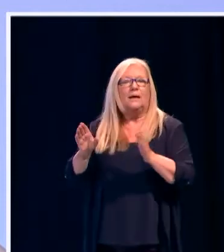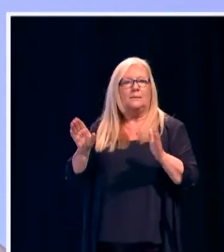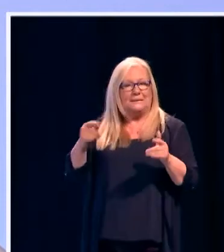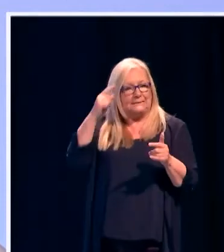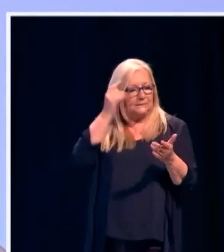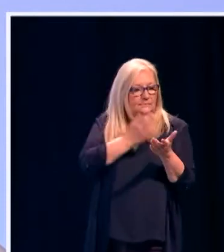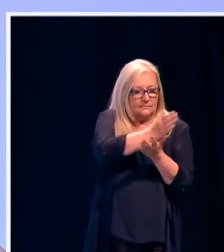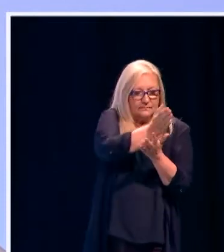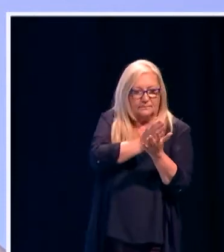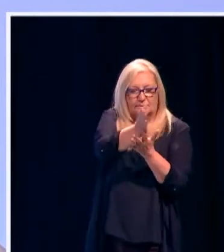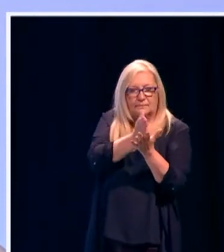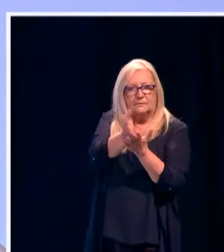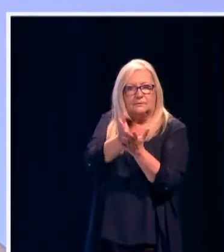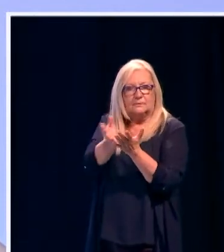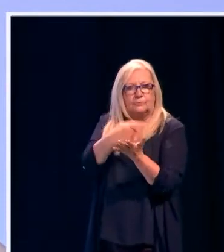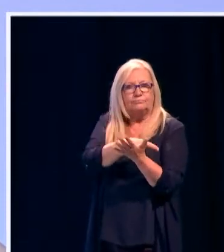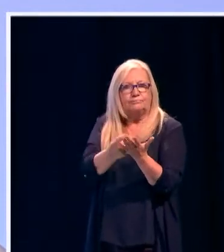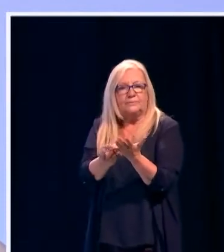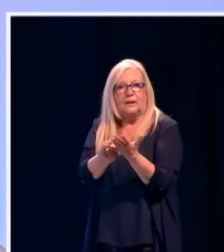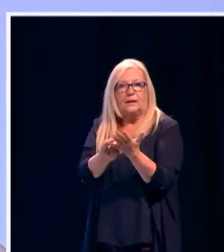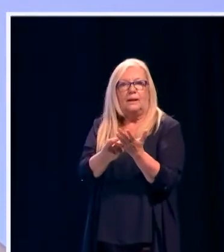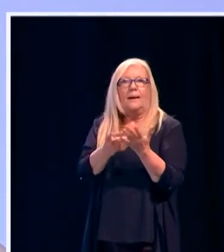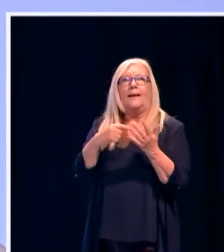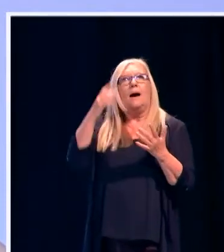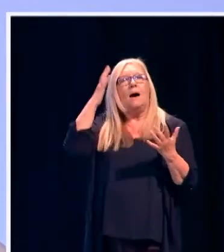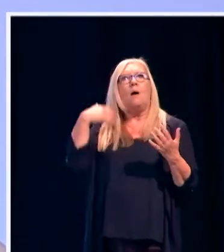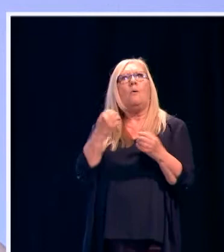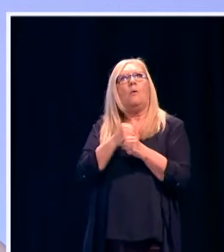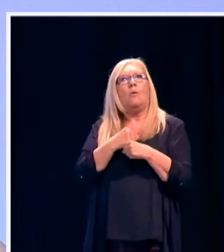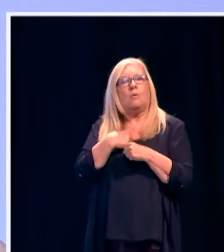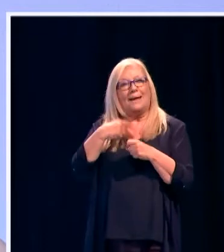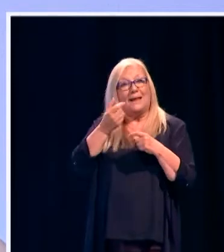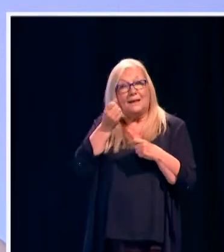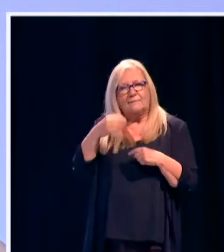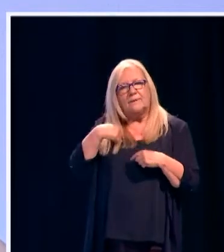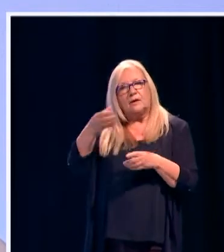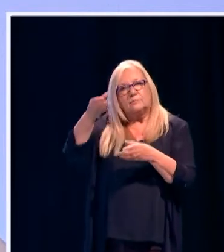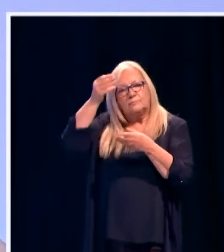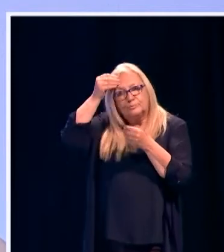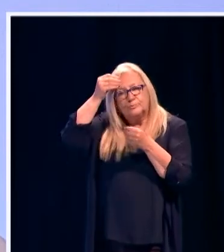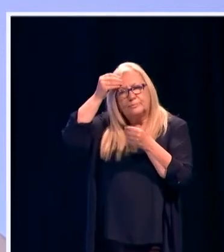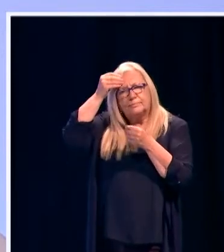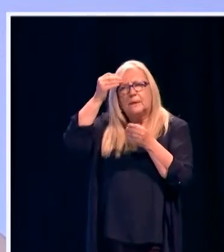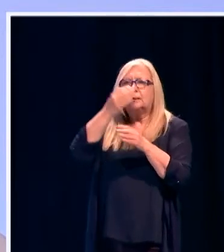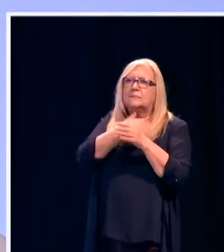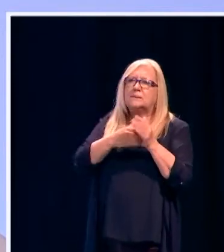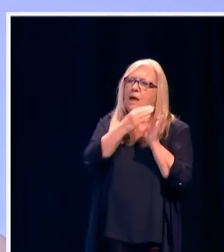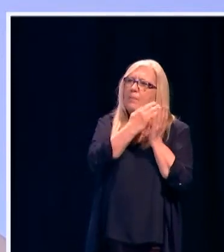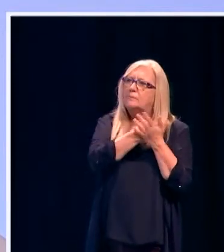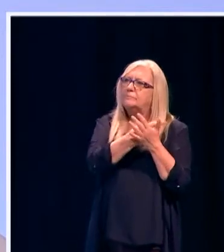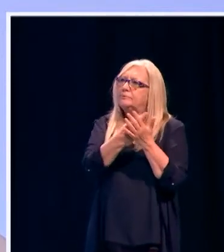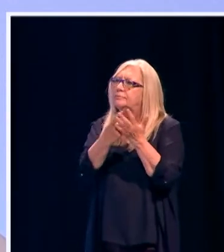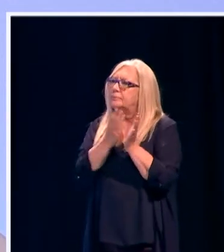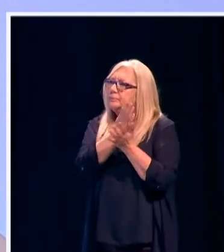deliver great product that has people with disabilities in mind, we end up delivering to a much wider audience than we